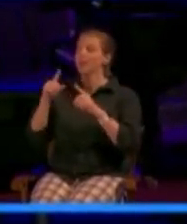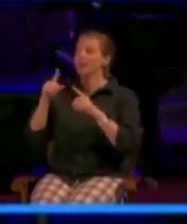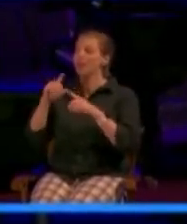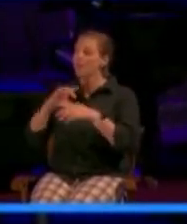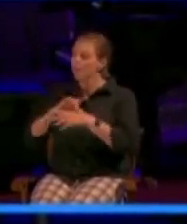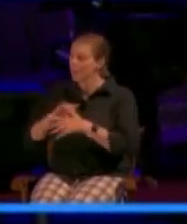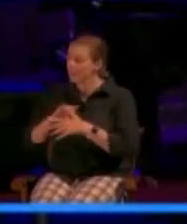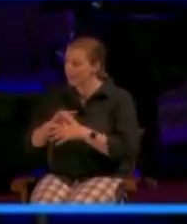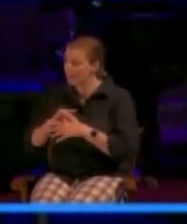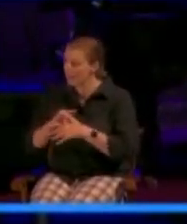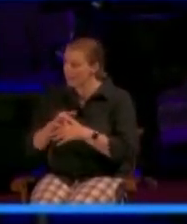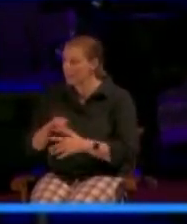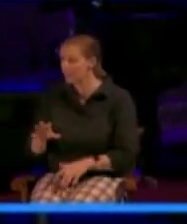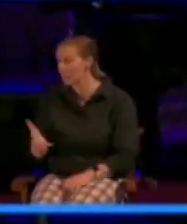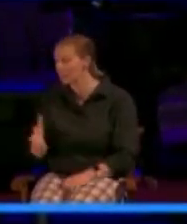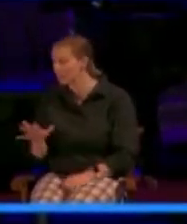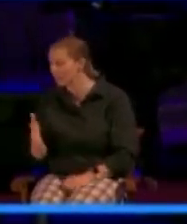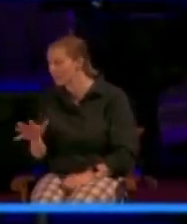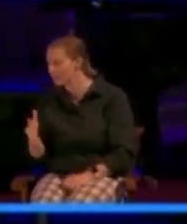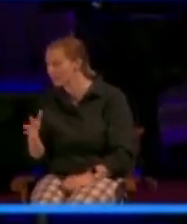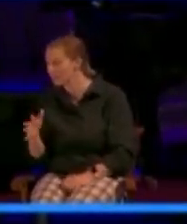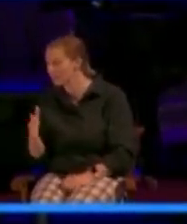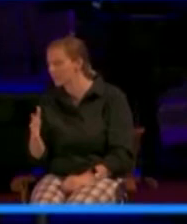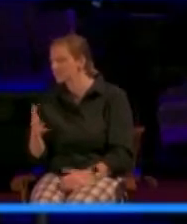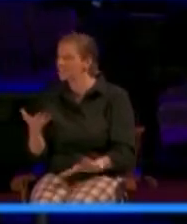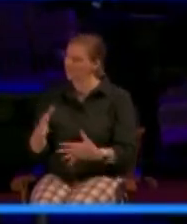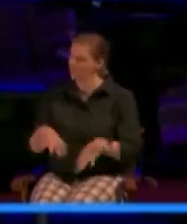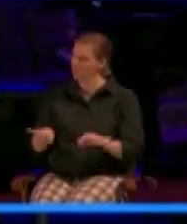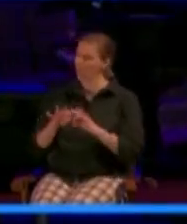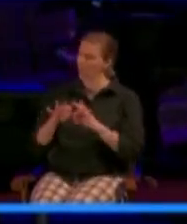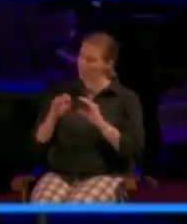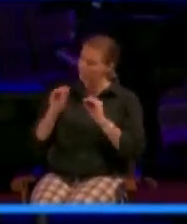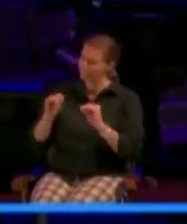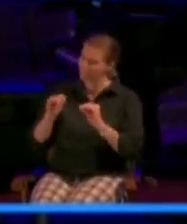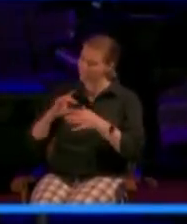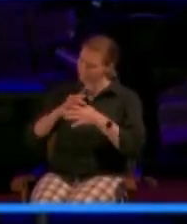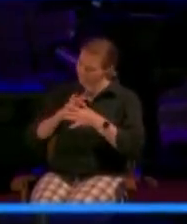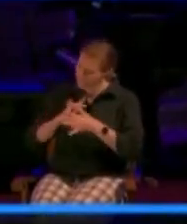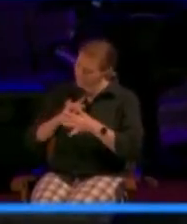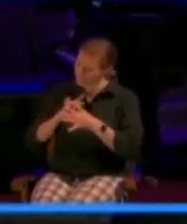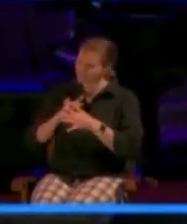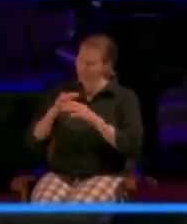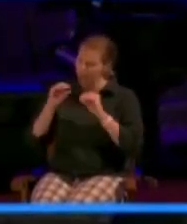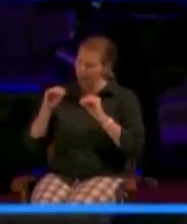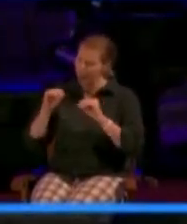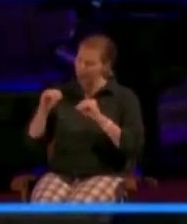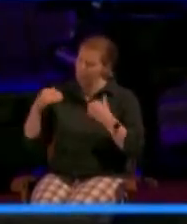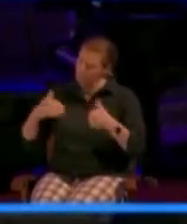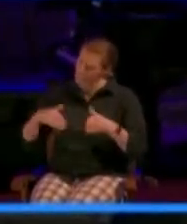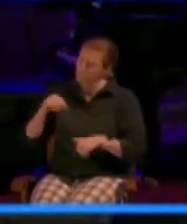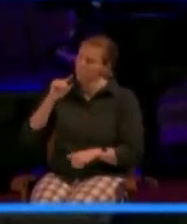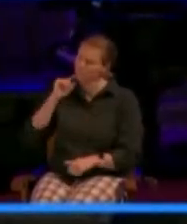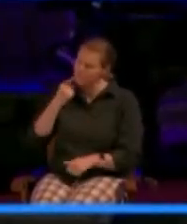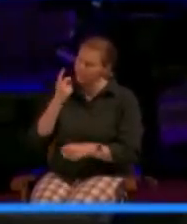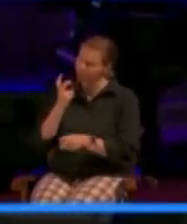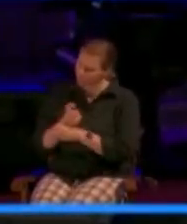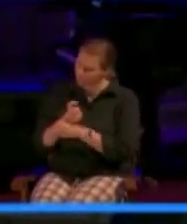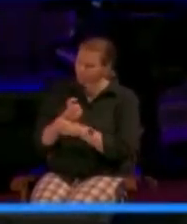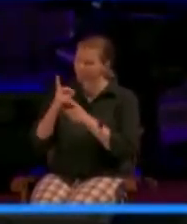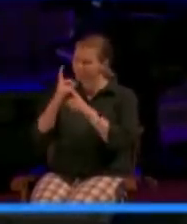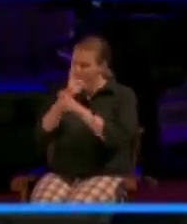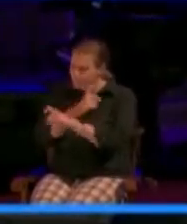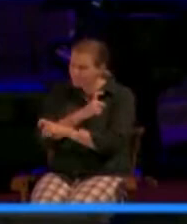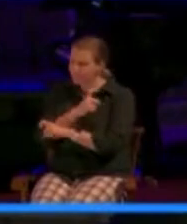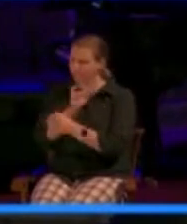theologian, in fact, the theologian that influenced my thinking more than any other when I was a young pastor, a man who was martyred by Hitler in World